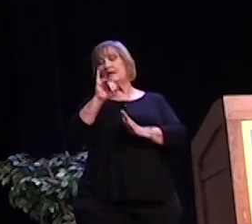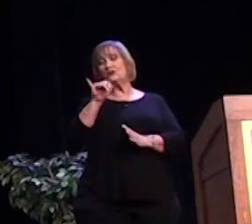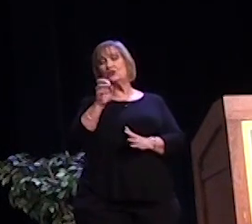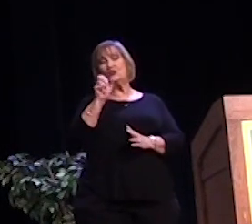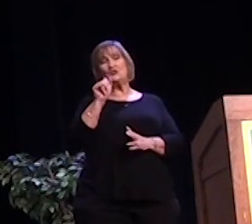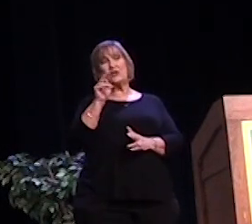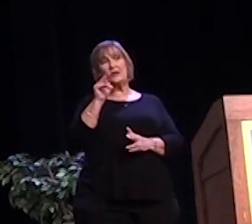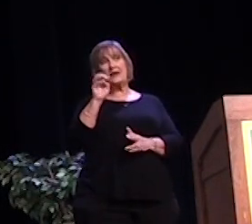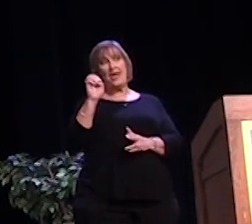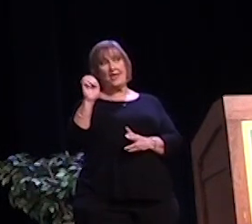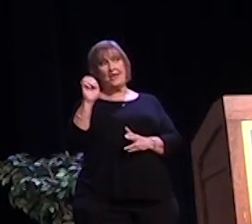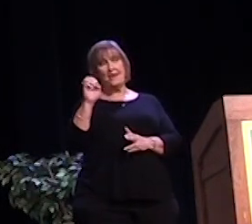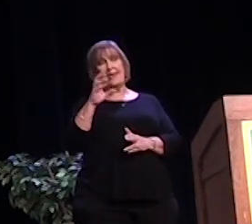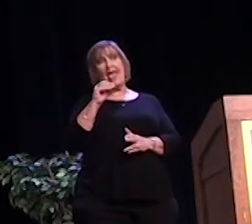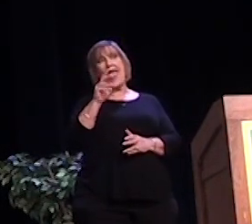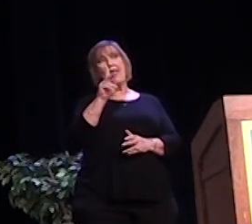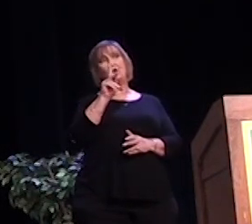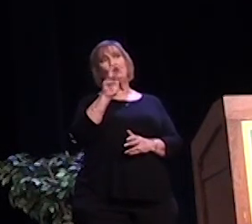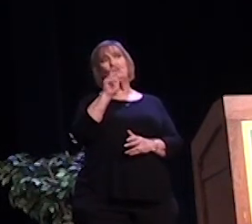Jalen and then Krista.